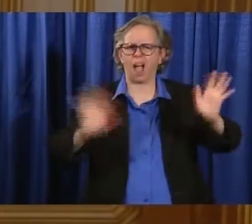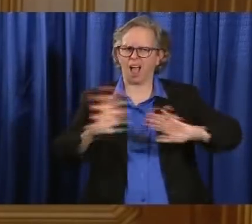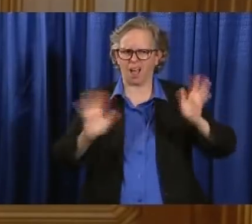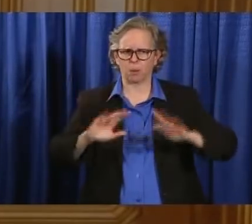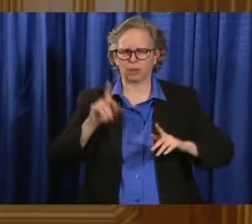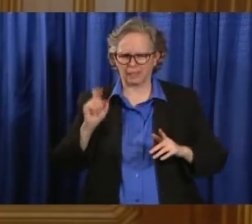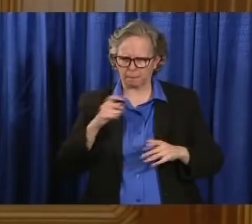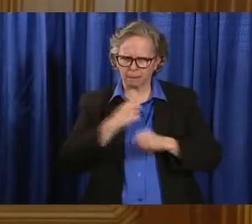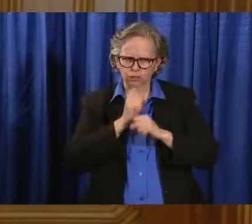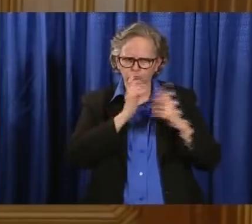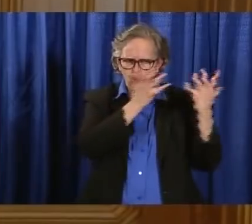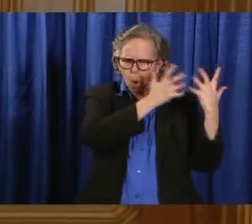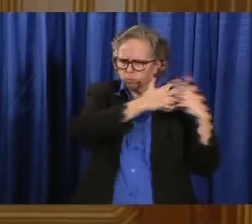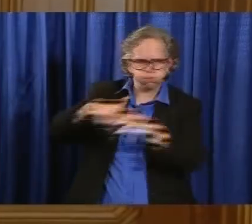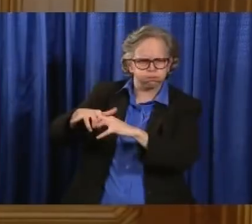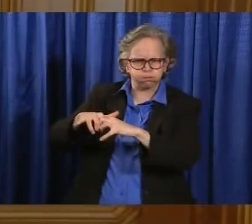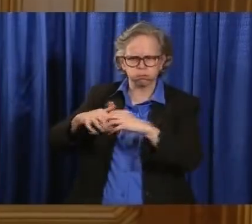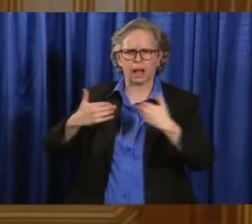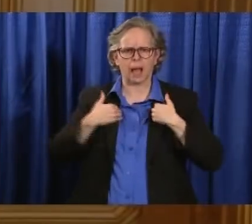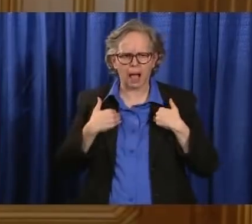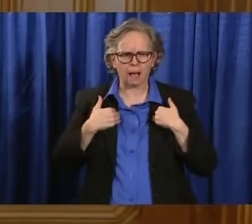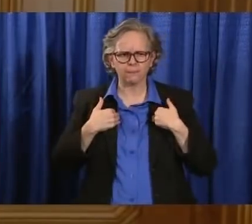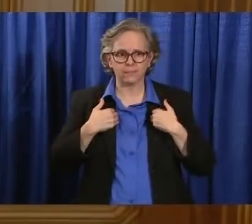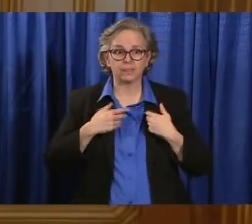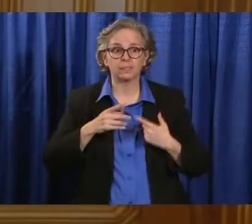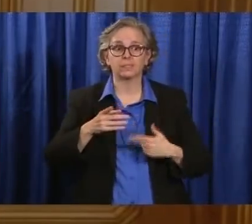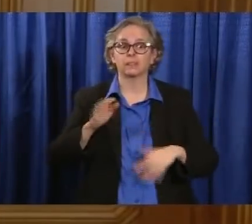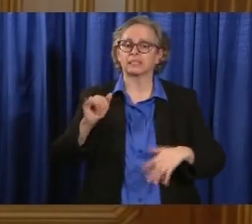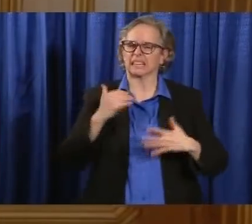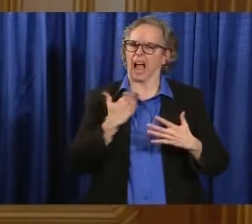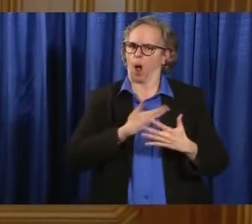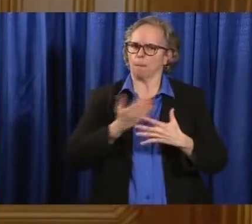it certainly is a priority.